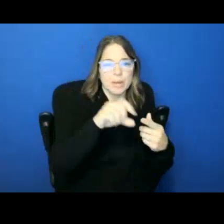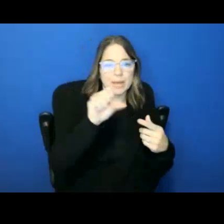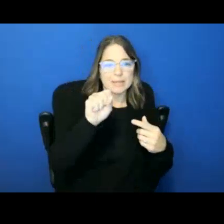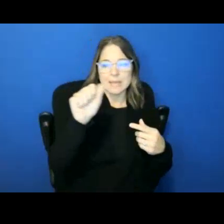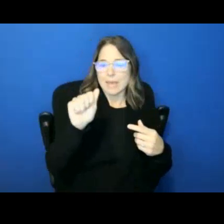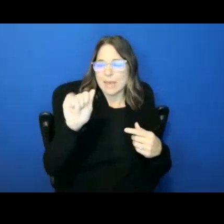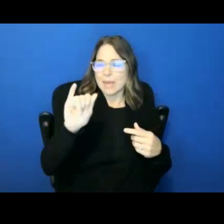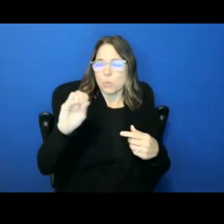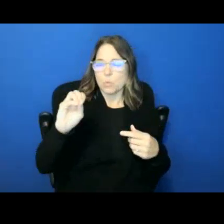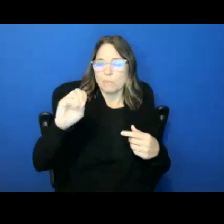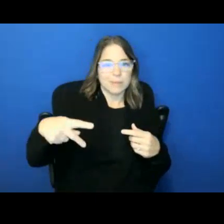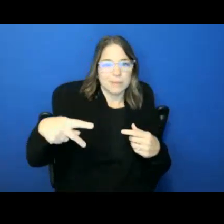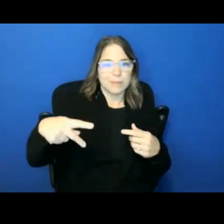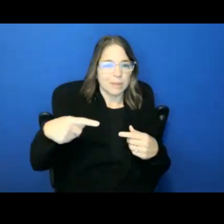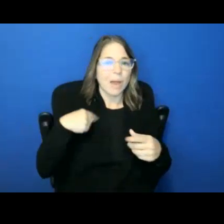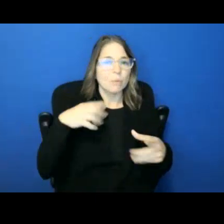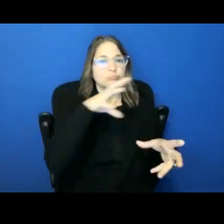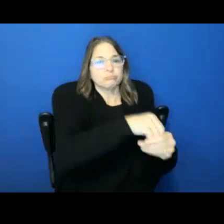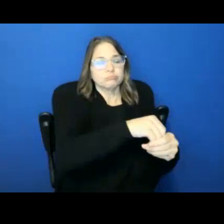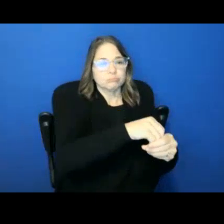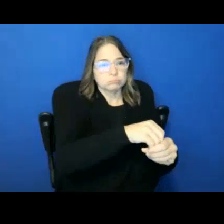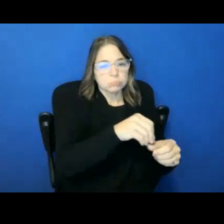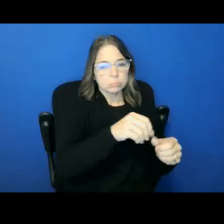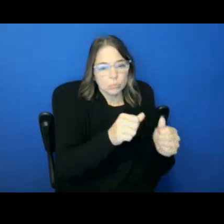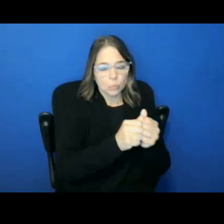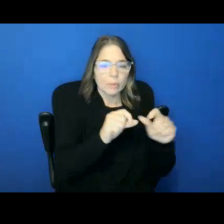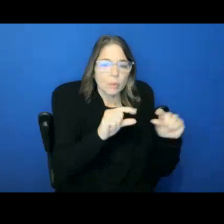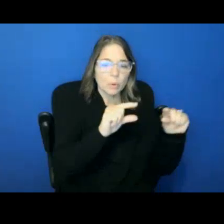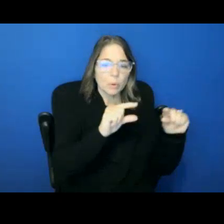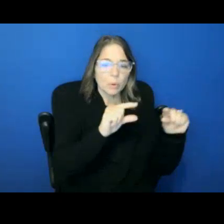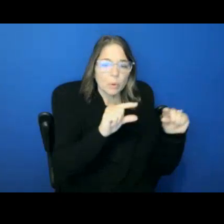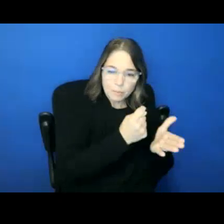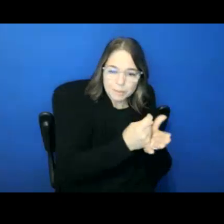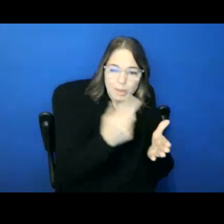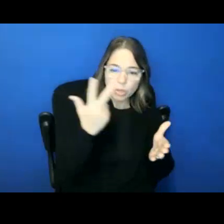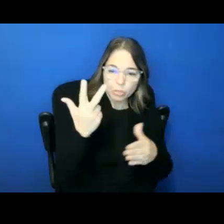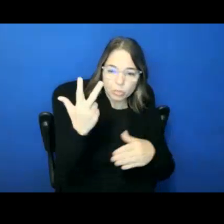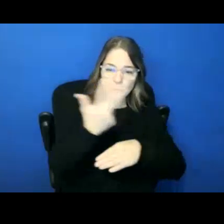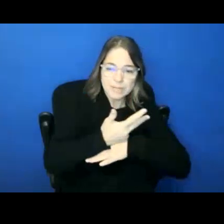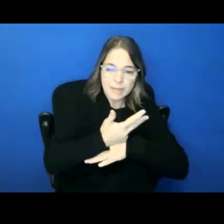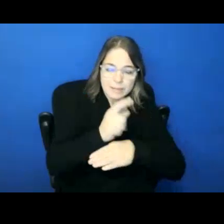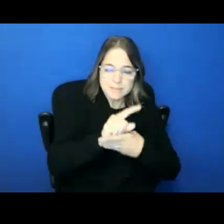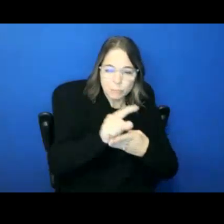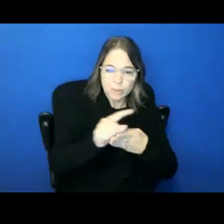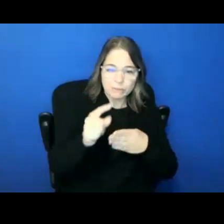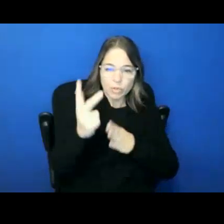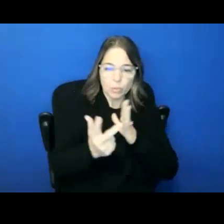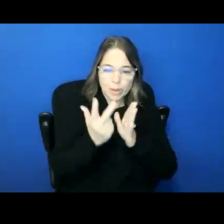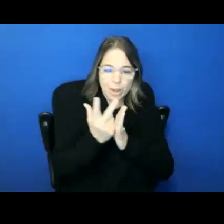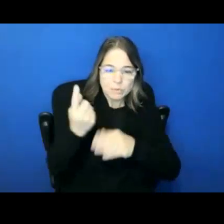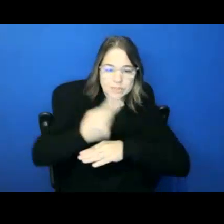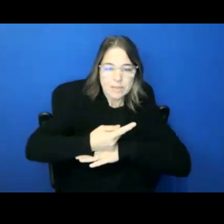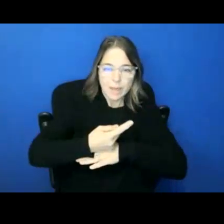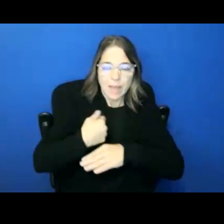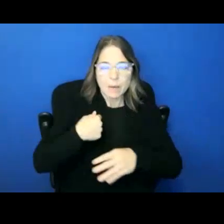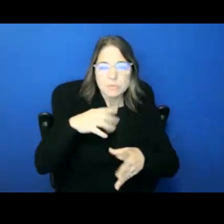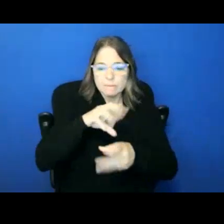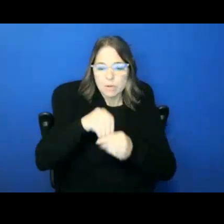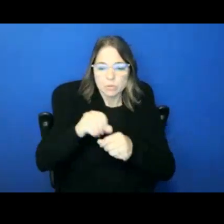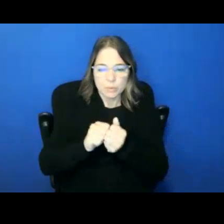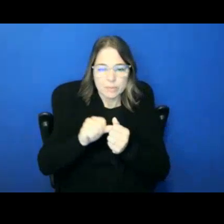SAIOP. And so I was engaged in groups 3 days a week for 3 hours a day. I was involved in mutual